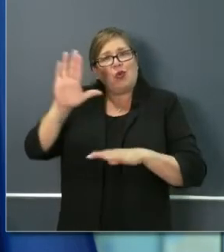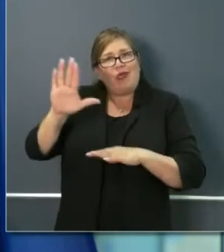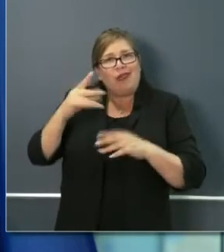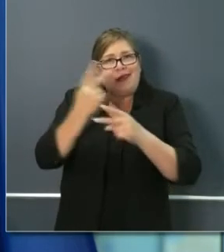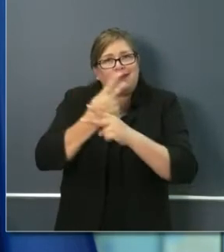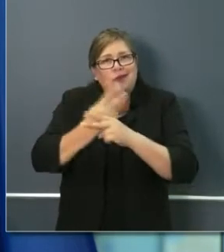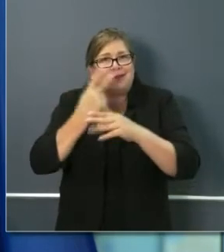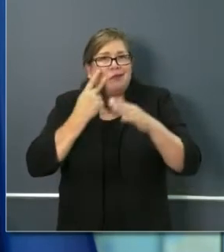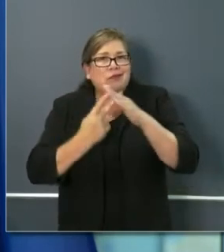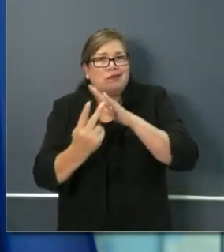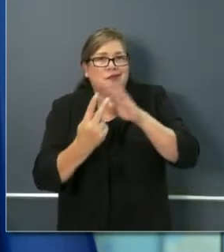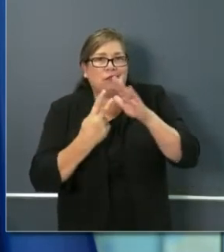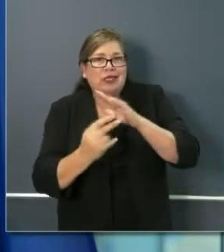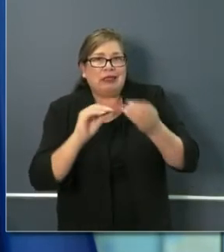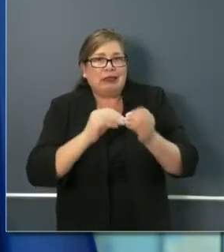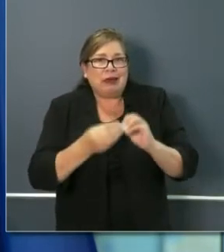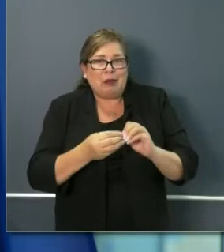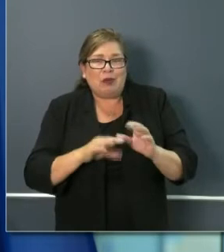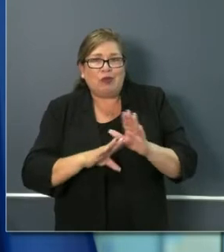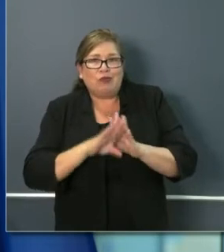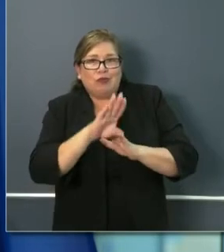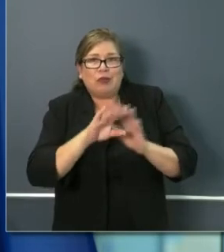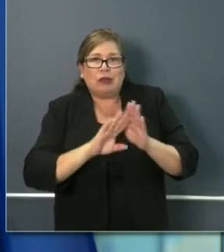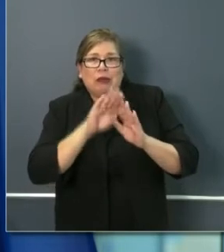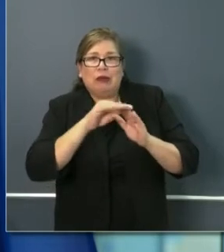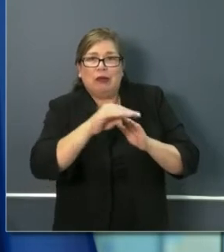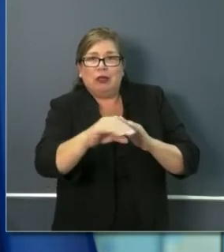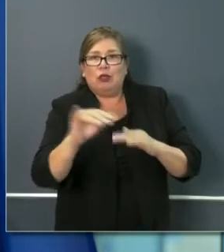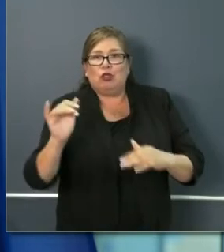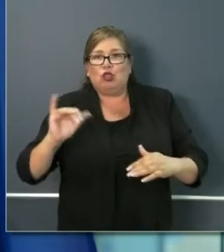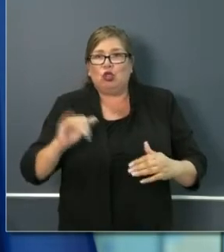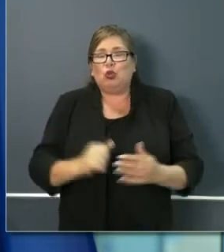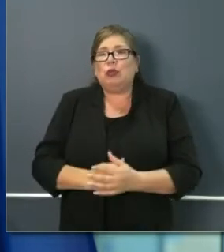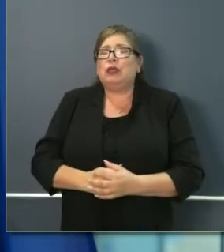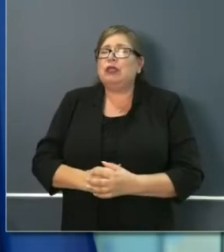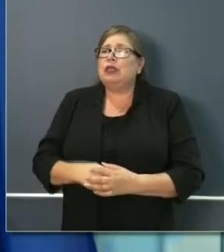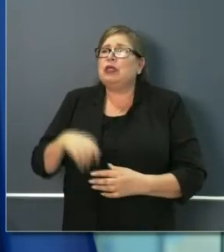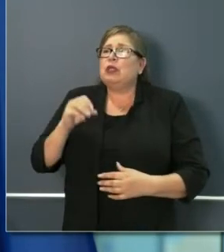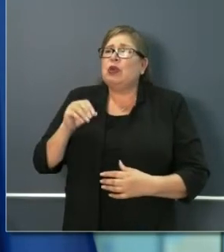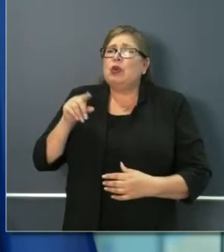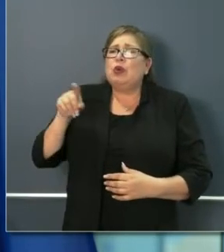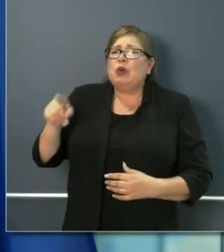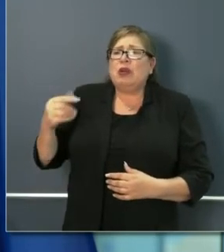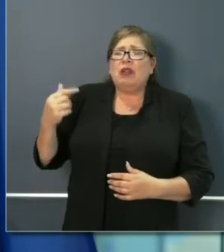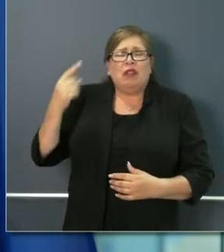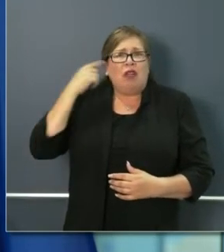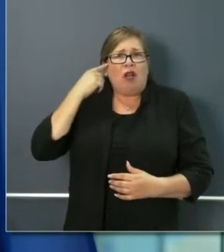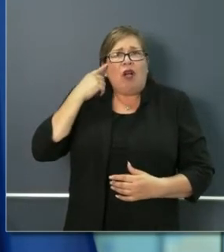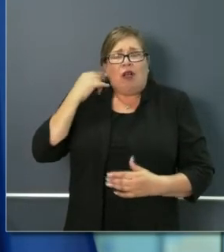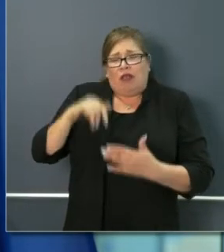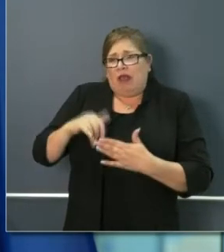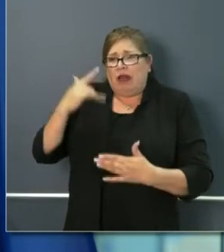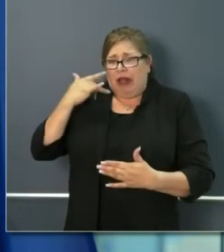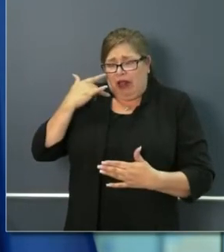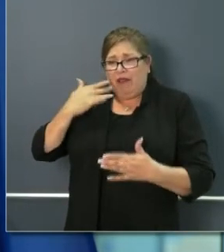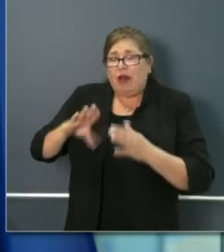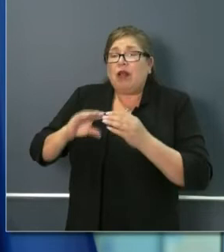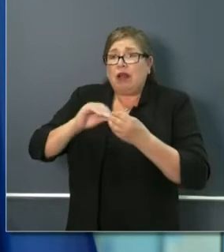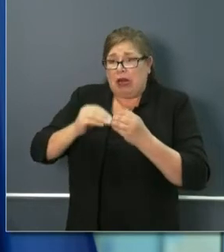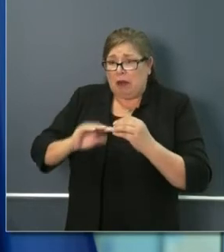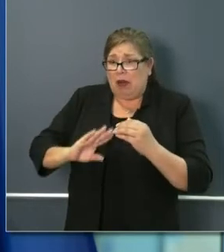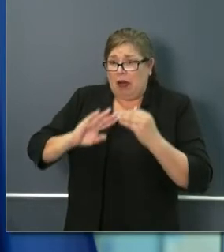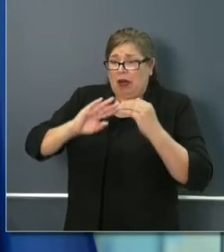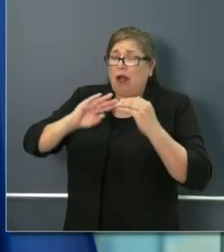last week, that the total number of deaths in California could be in the 6,000 range. Now it's down to the 4,000 range. Does that match